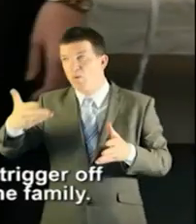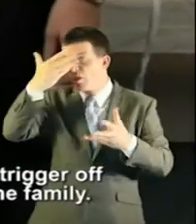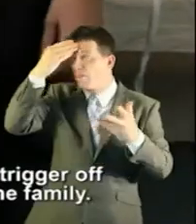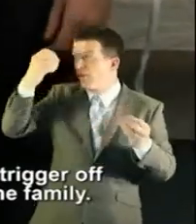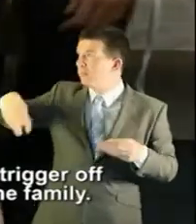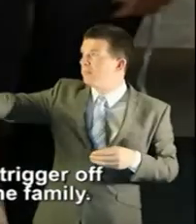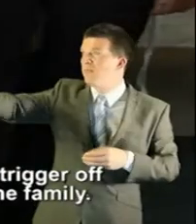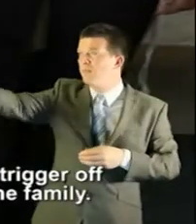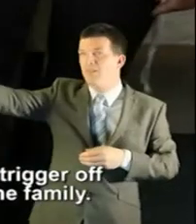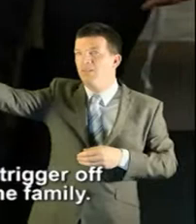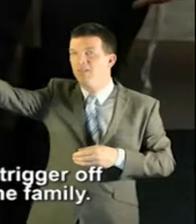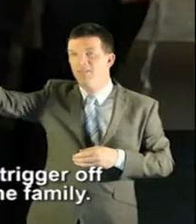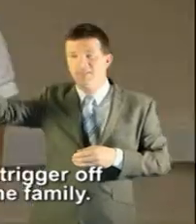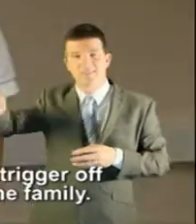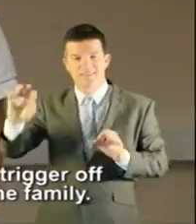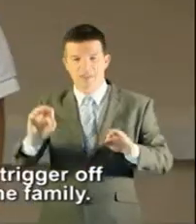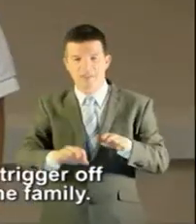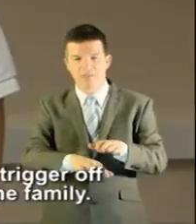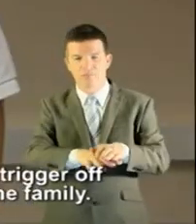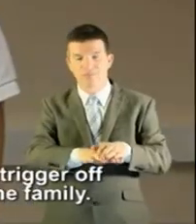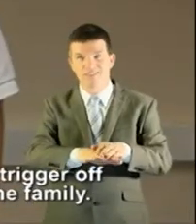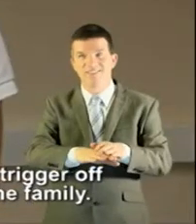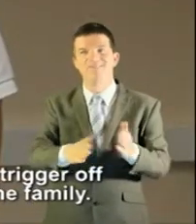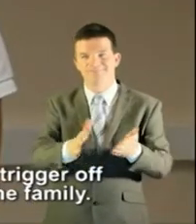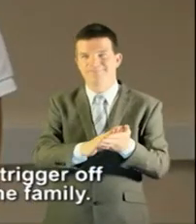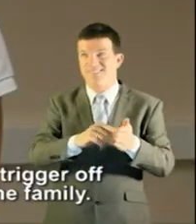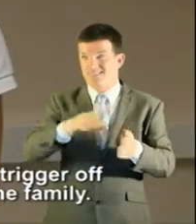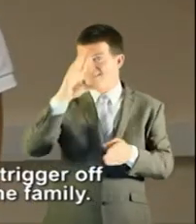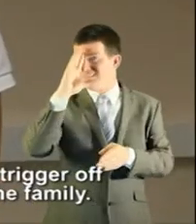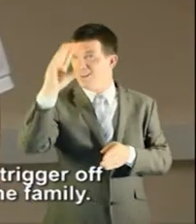And if that person hasn't returned to bed, then it will trigger off